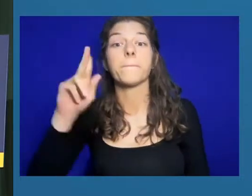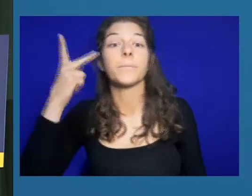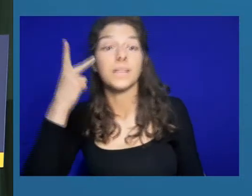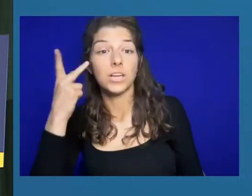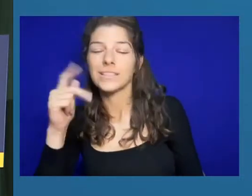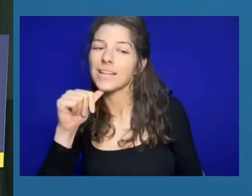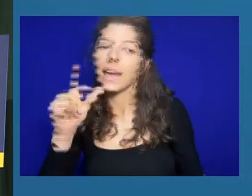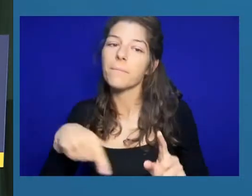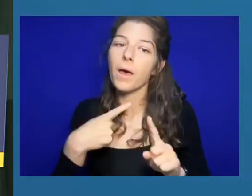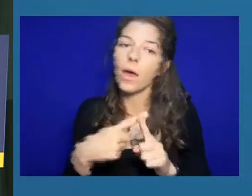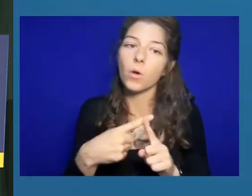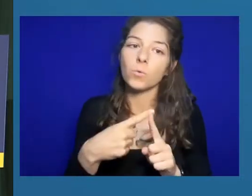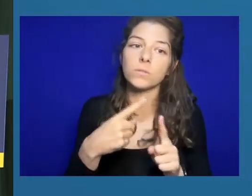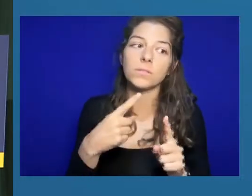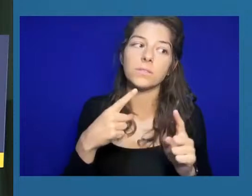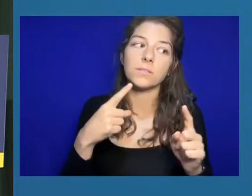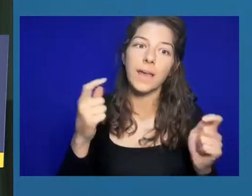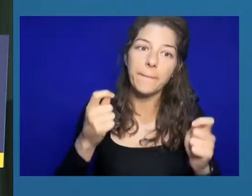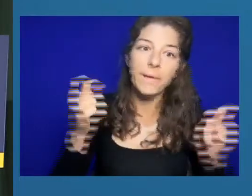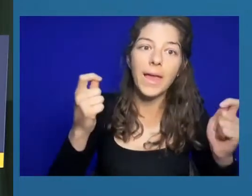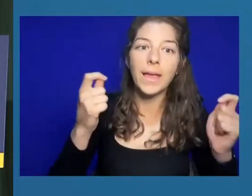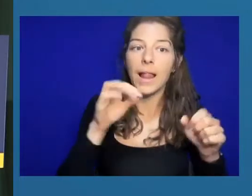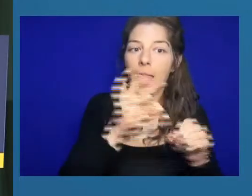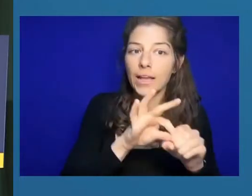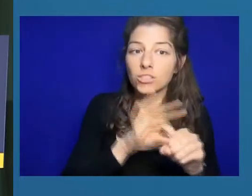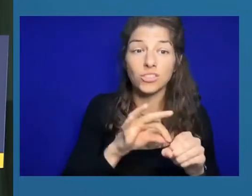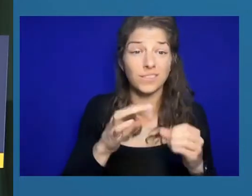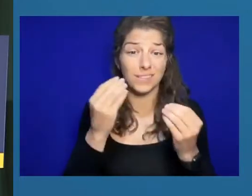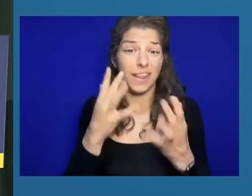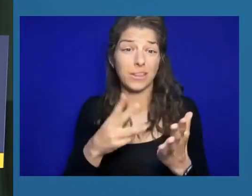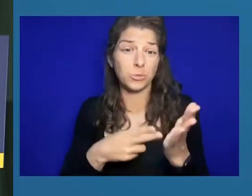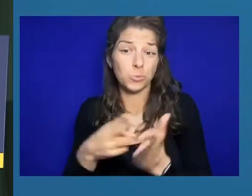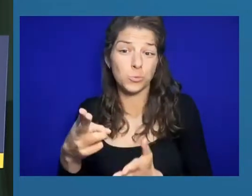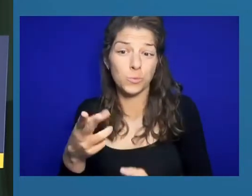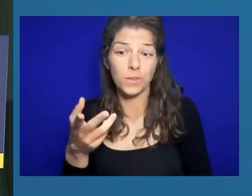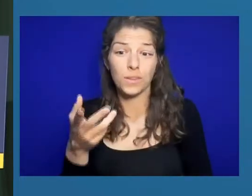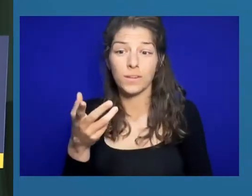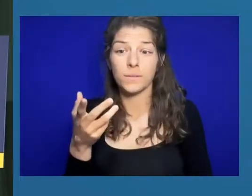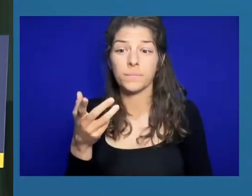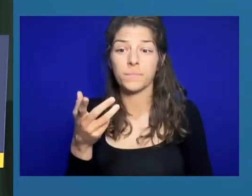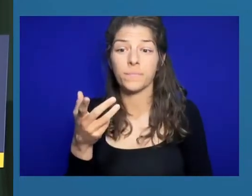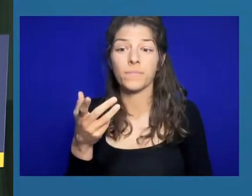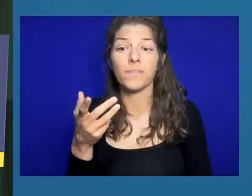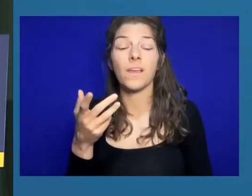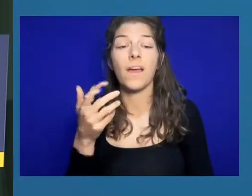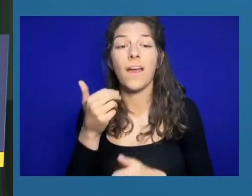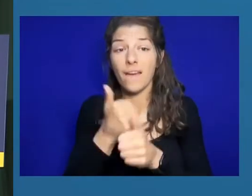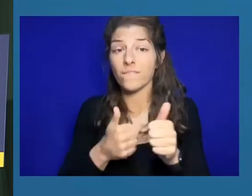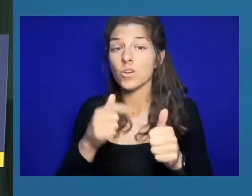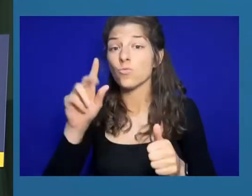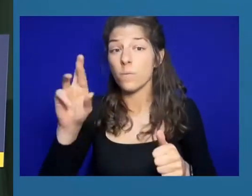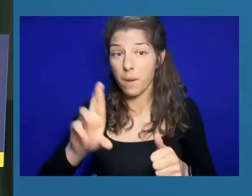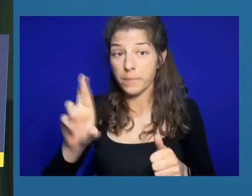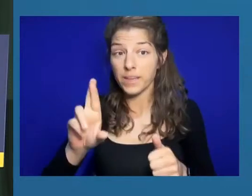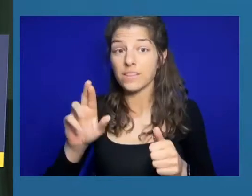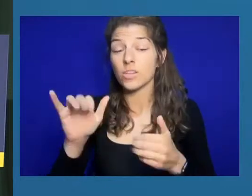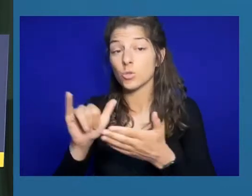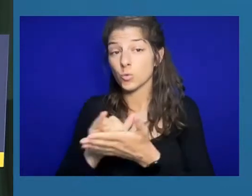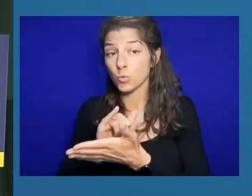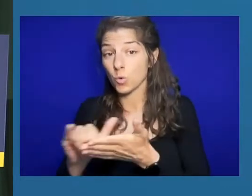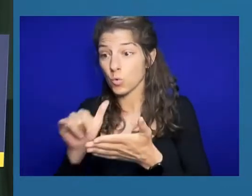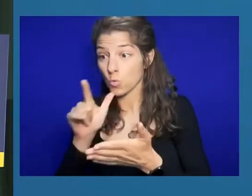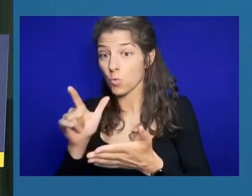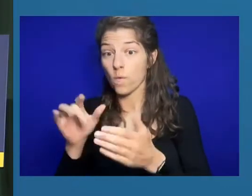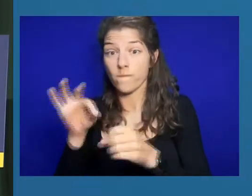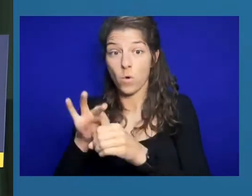about campaigns and elections. This is stating the truth. Every Republican in the New York delegation voted for that